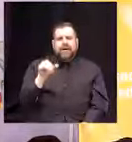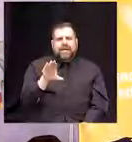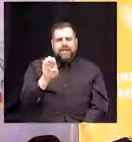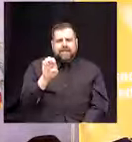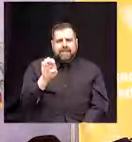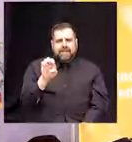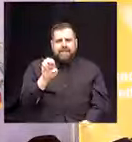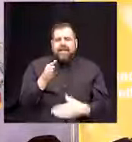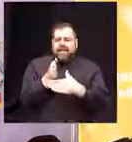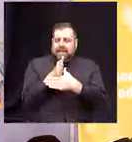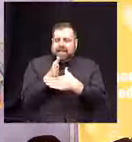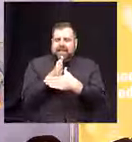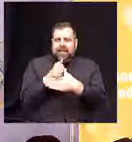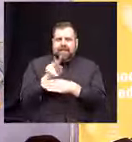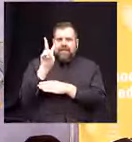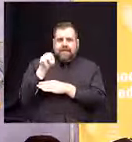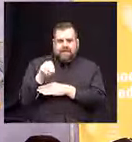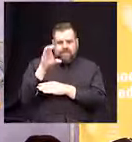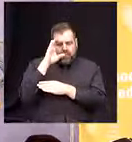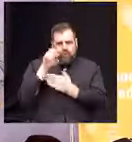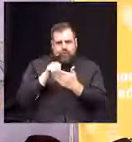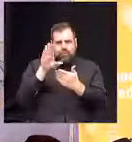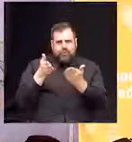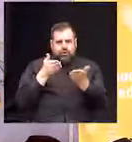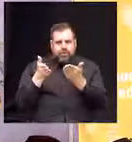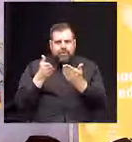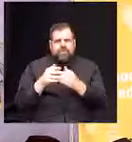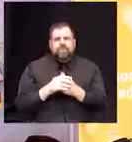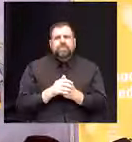vice chancellor for student services.